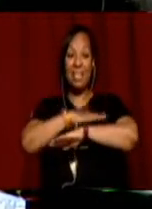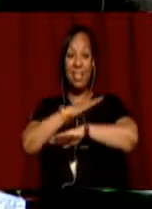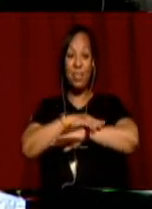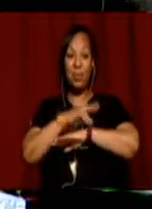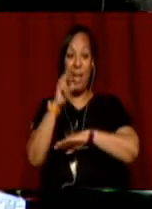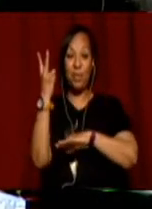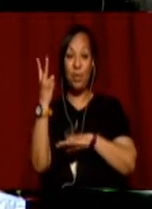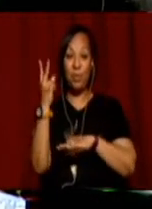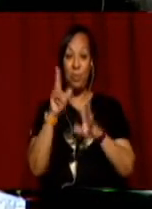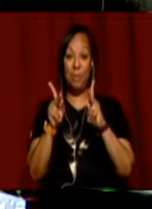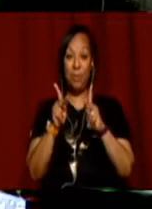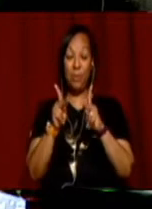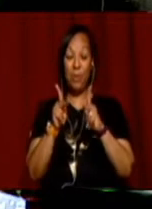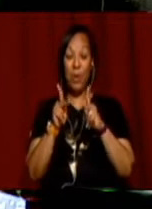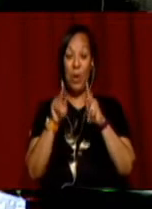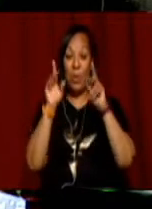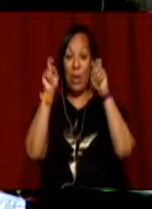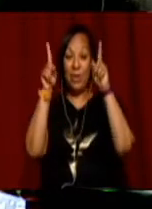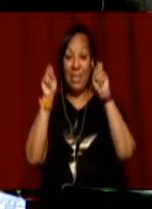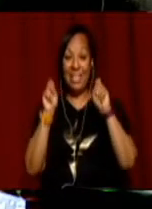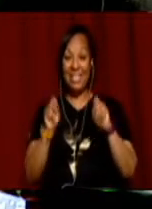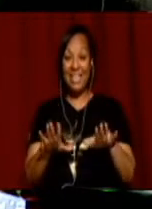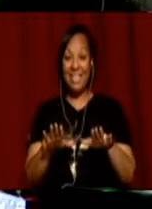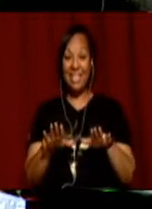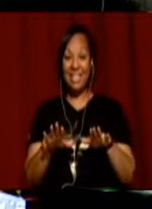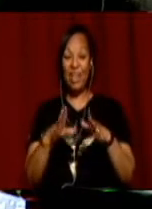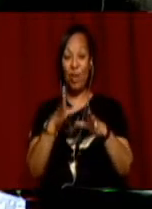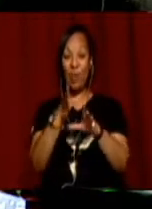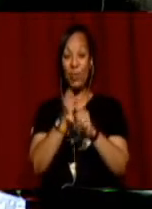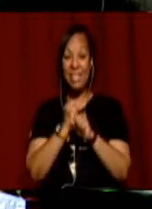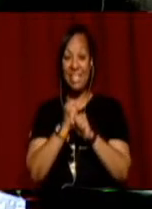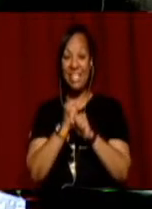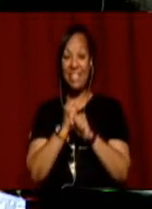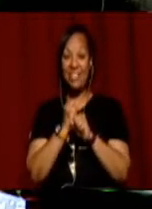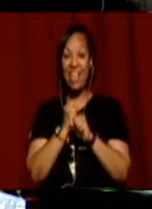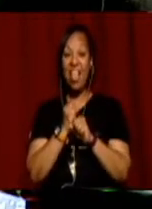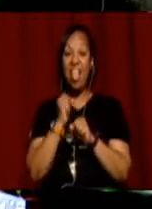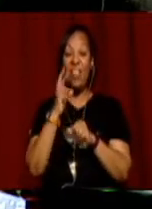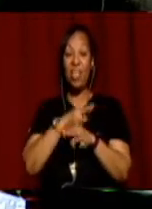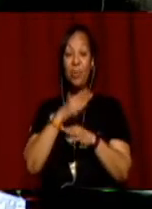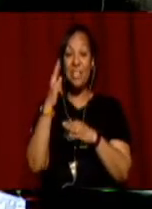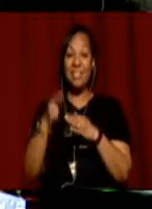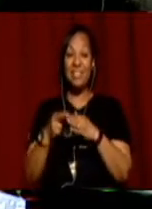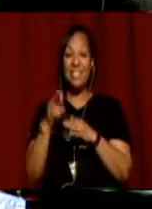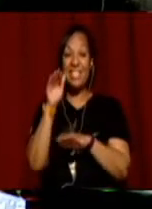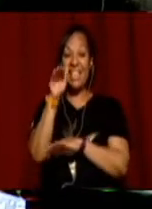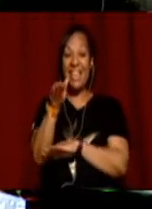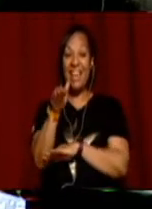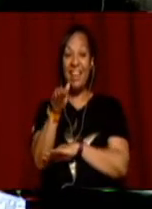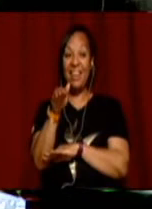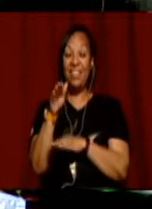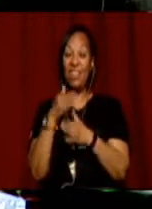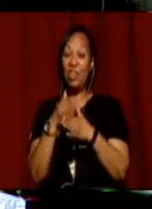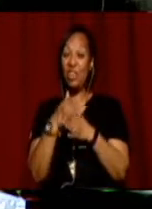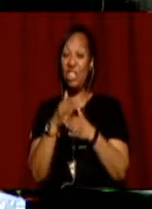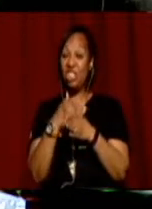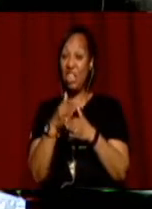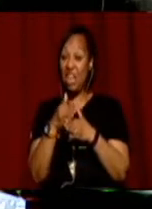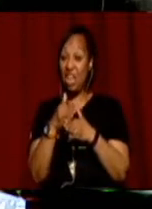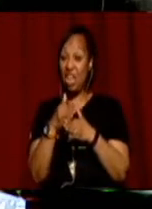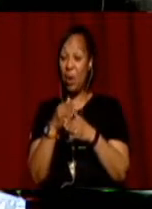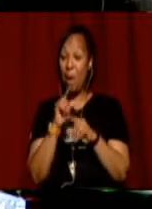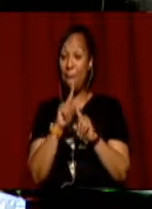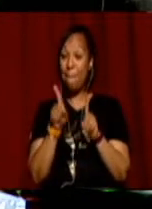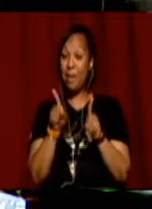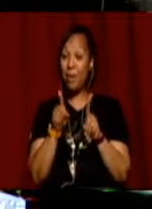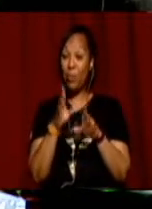2 people that are going to get tested. They're going to get their results back tonight. I don't know if they're going to share their results, but